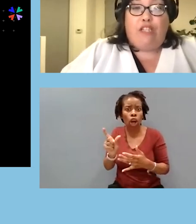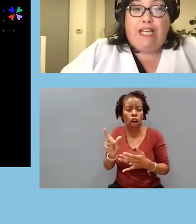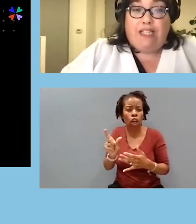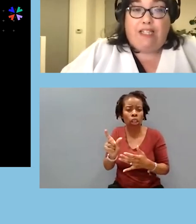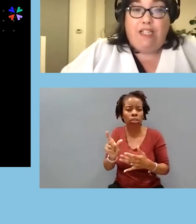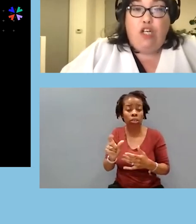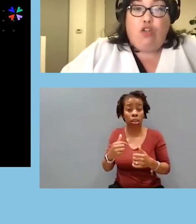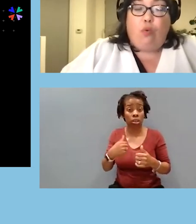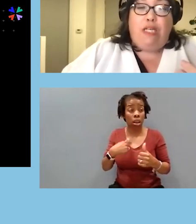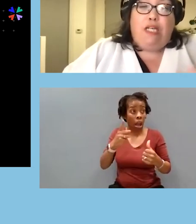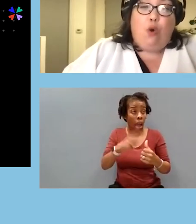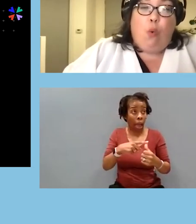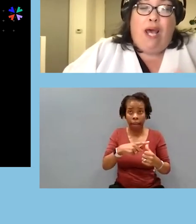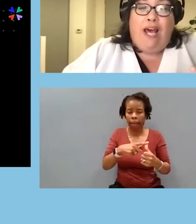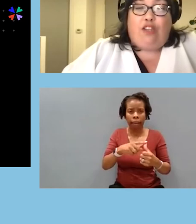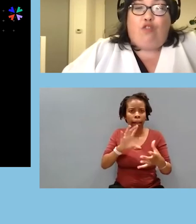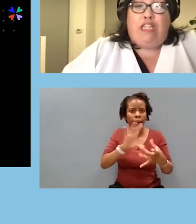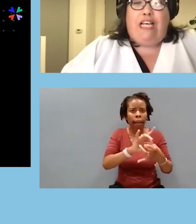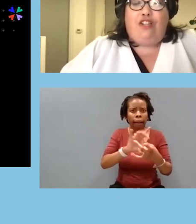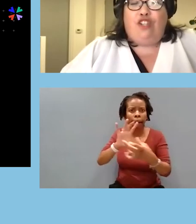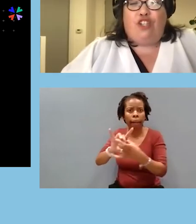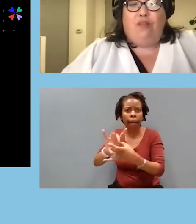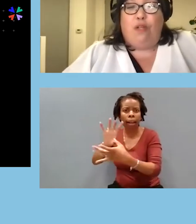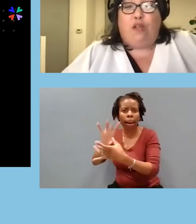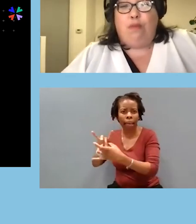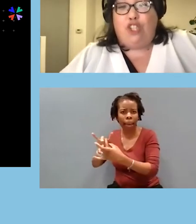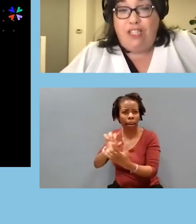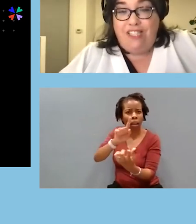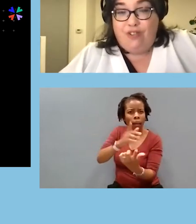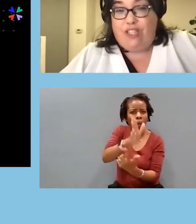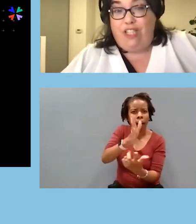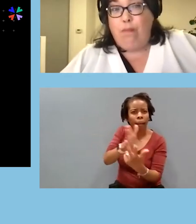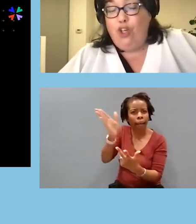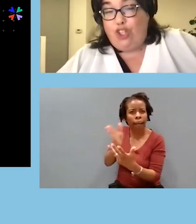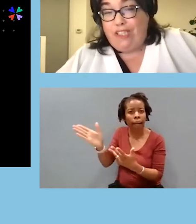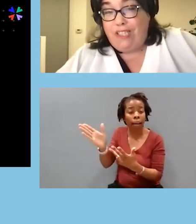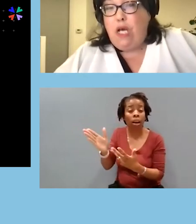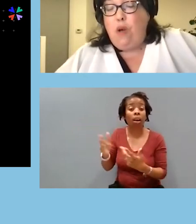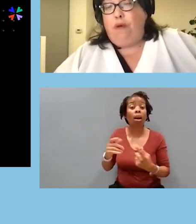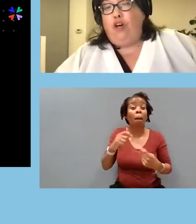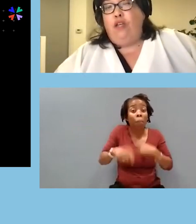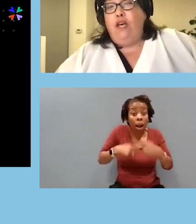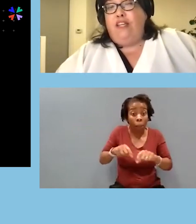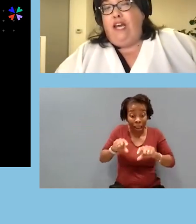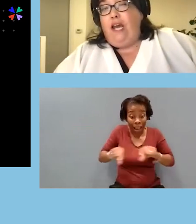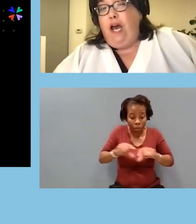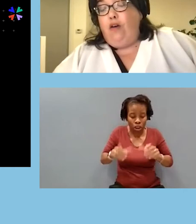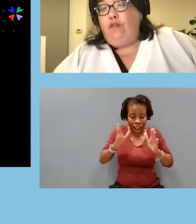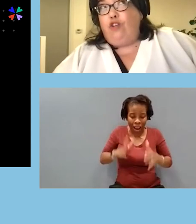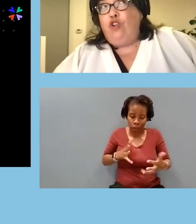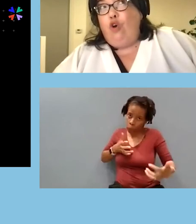same phonetics. So this is where the relationship with the machine really emerges, because